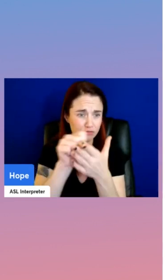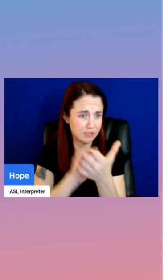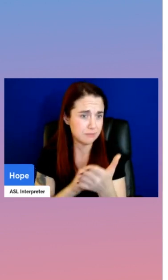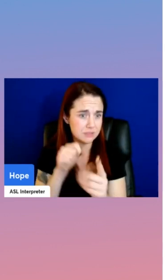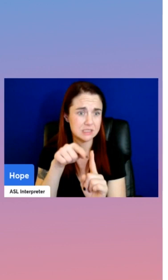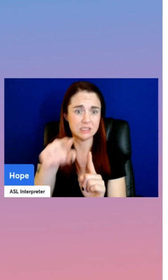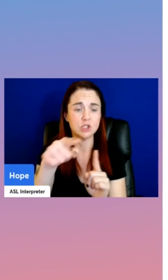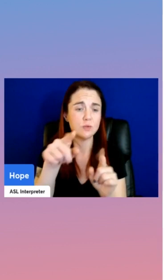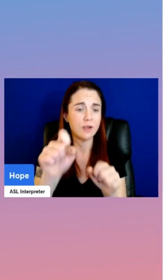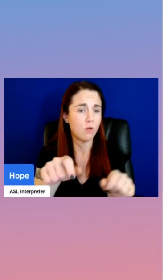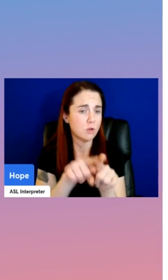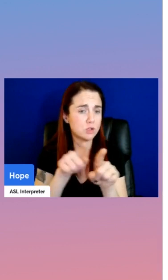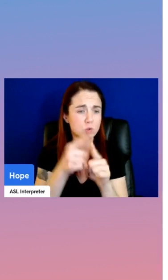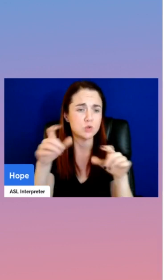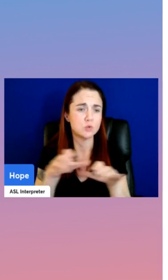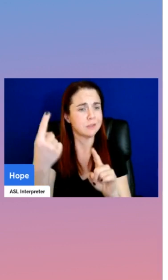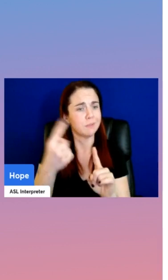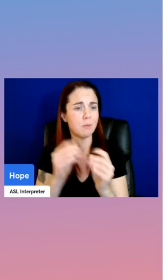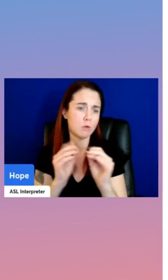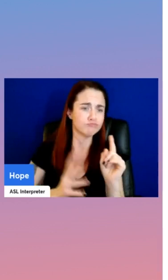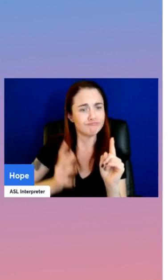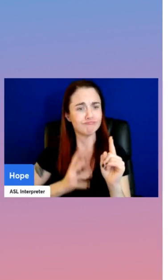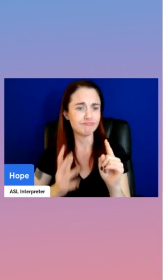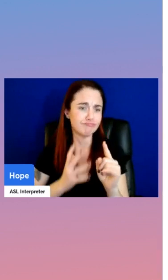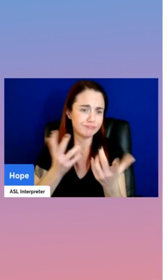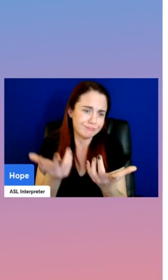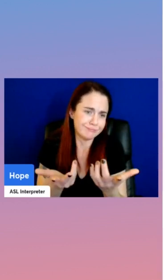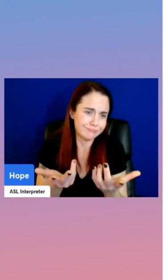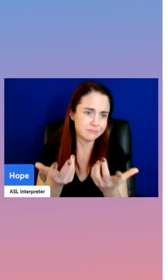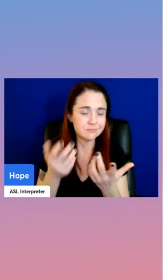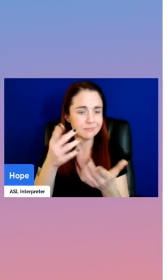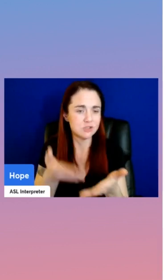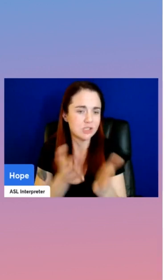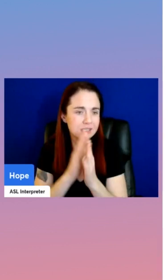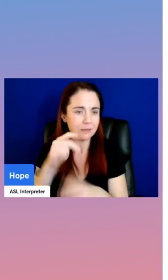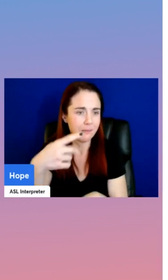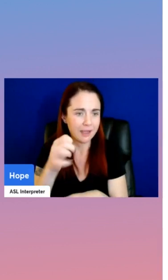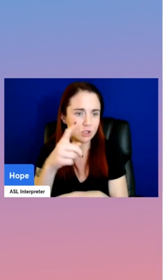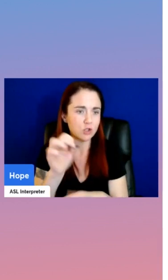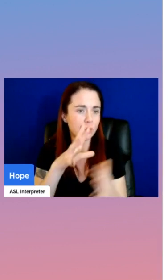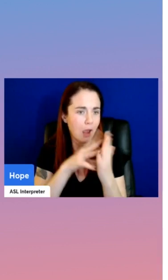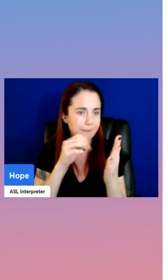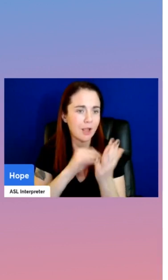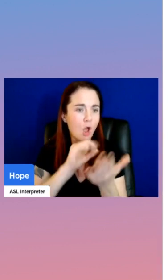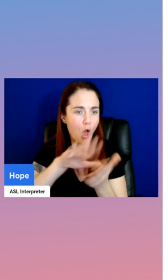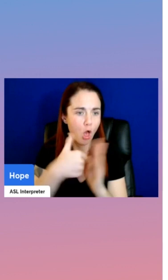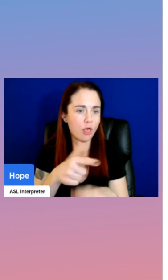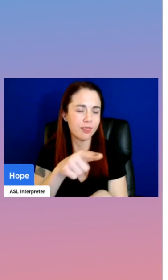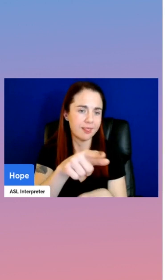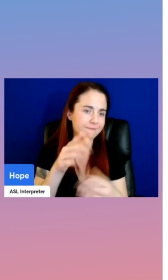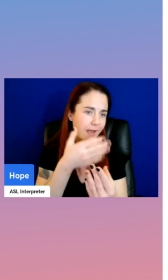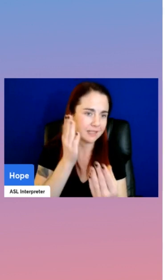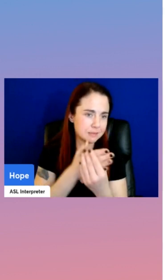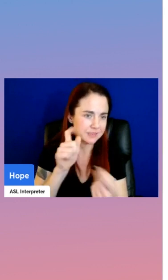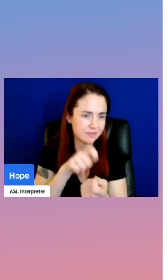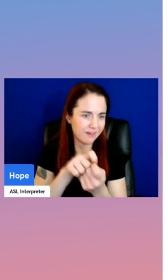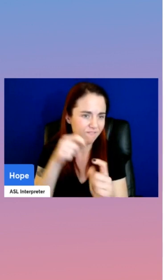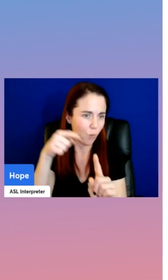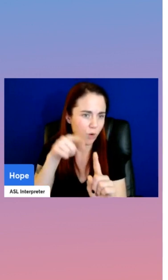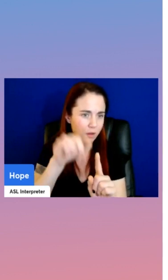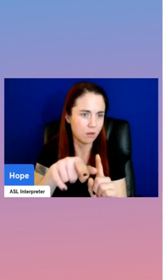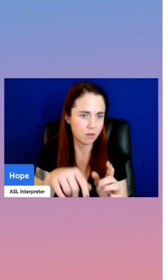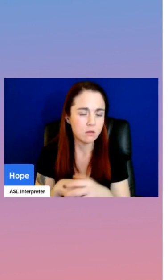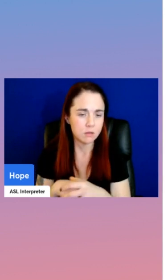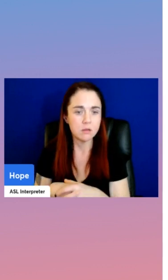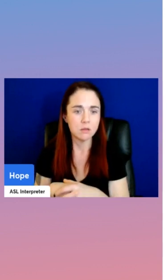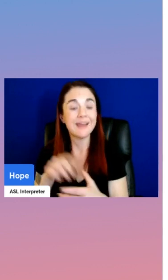do something more elegant, like by asking Packer to copy all the files of a specific folder recursively,